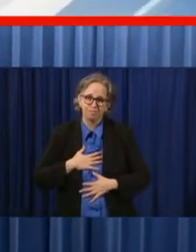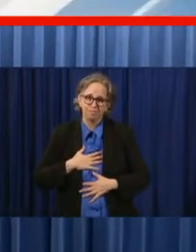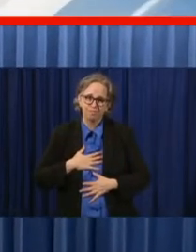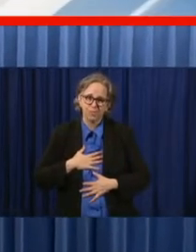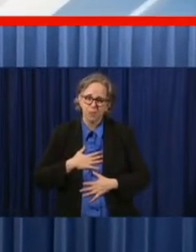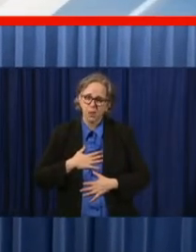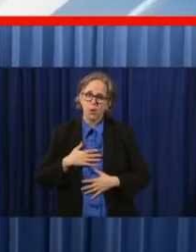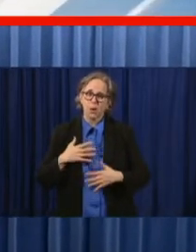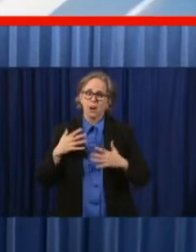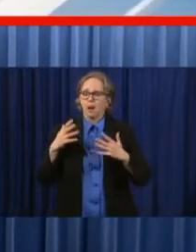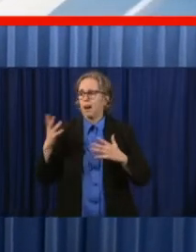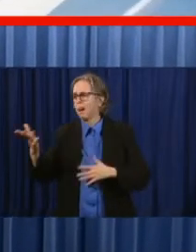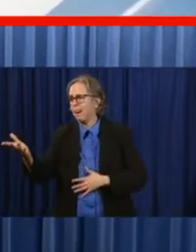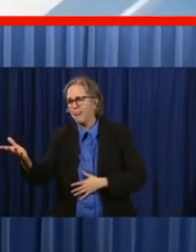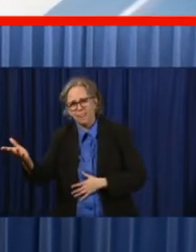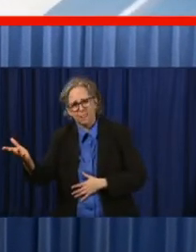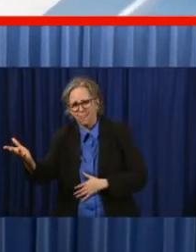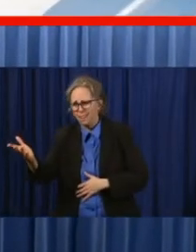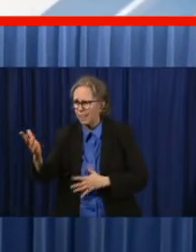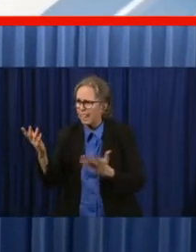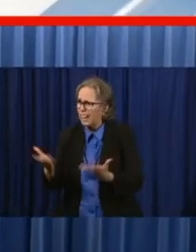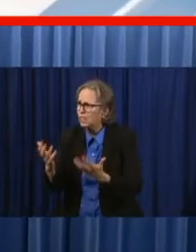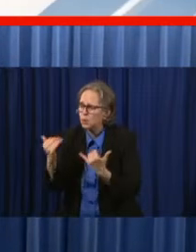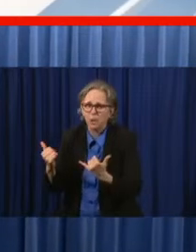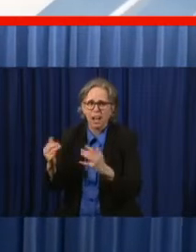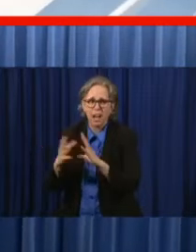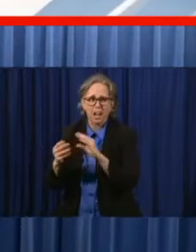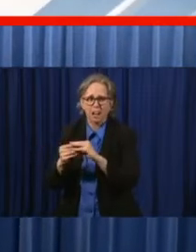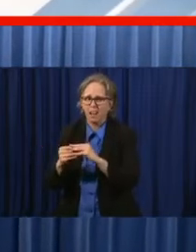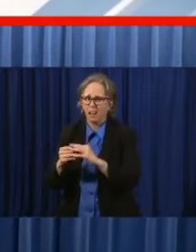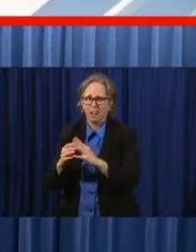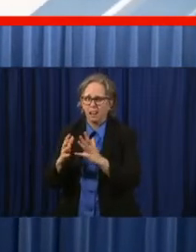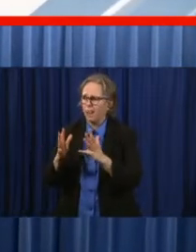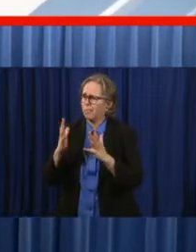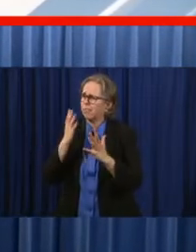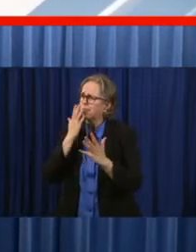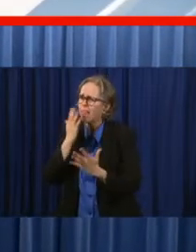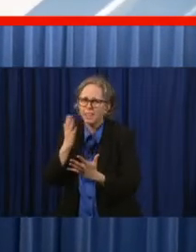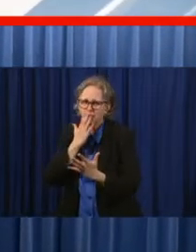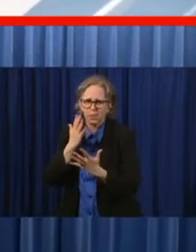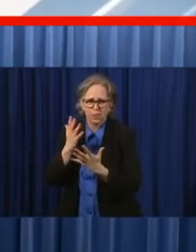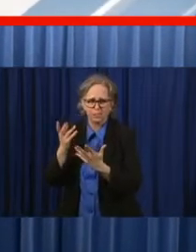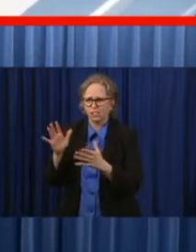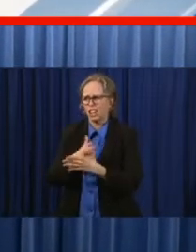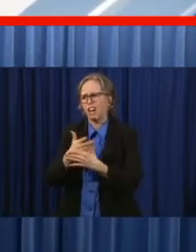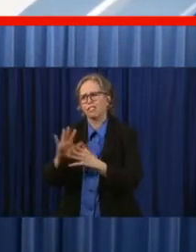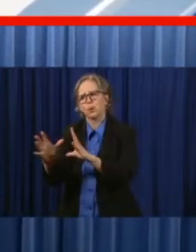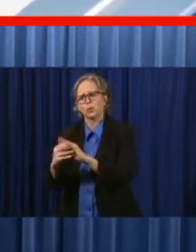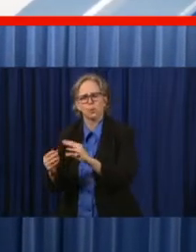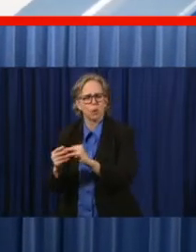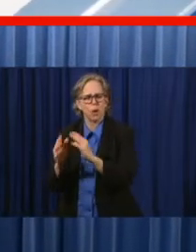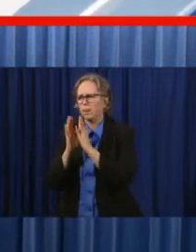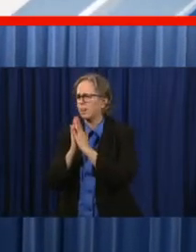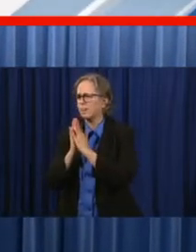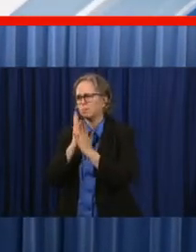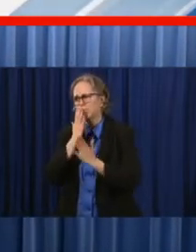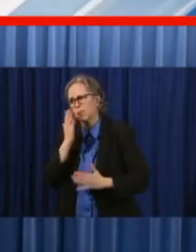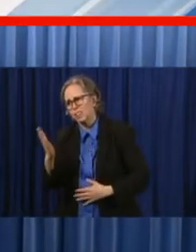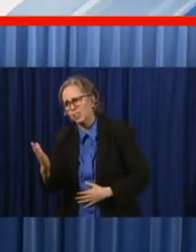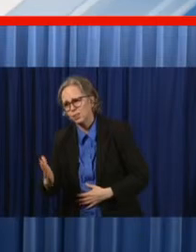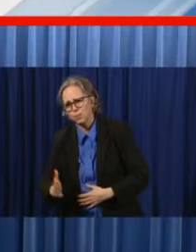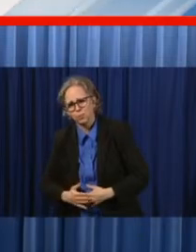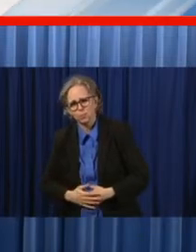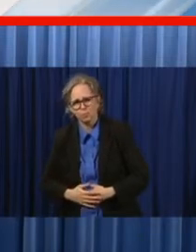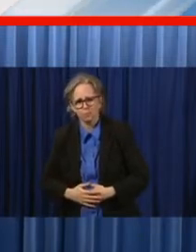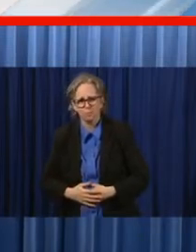glad to see you here today. Really glad. Thank you very much for sharing that story with us. We're good luck. Thank you. You can Thank you for continue all your the